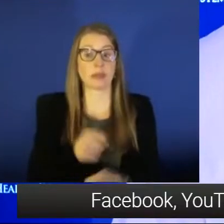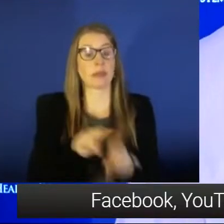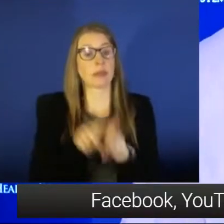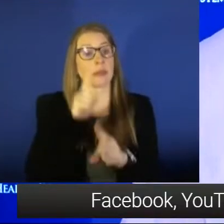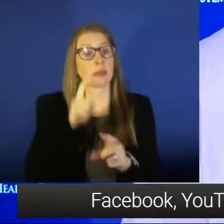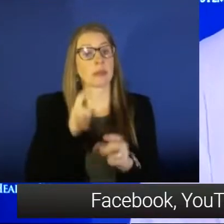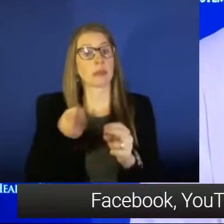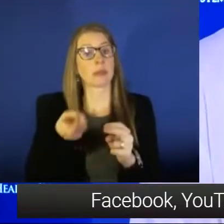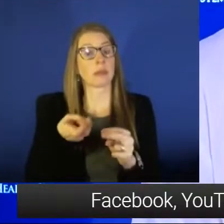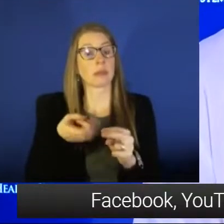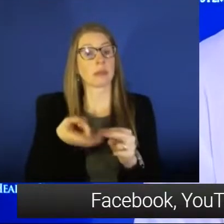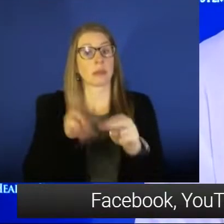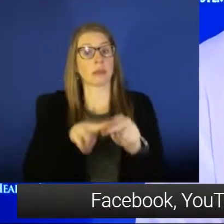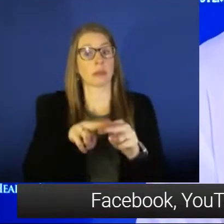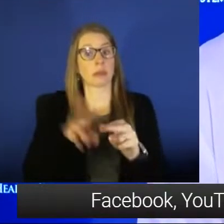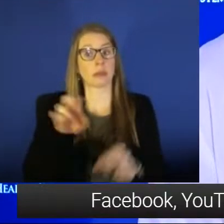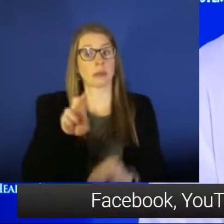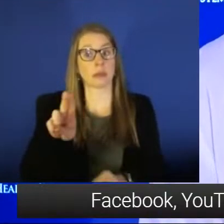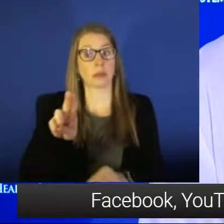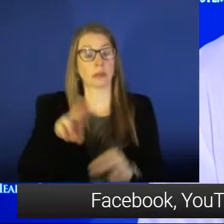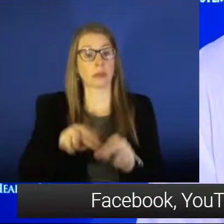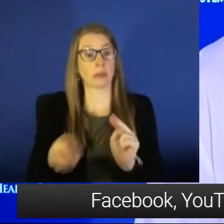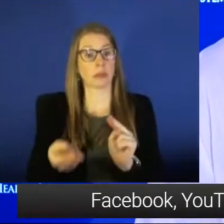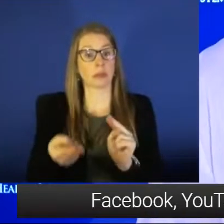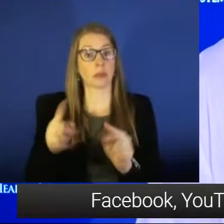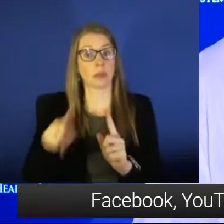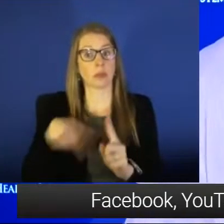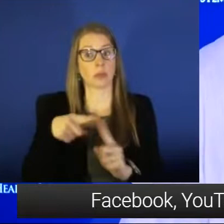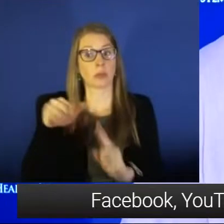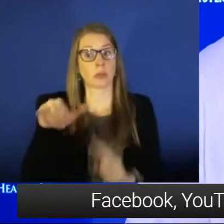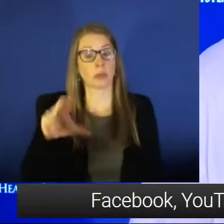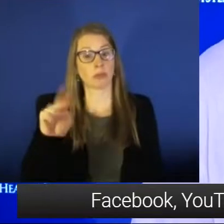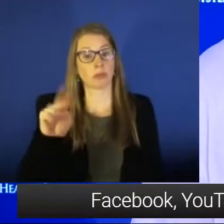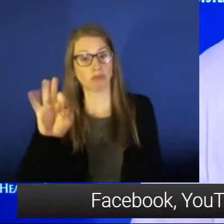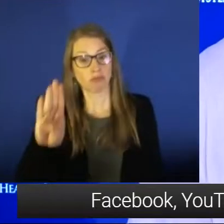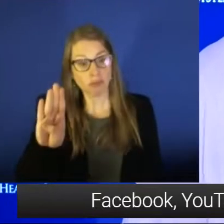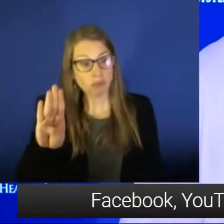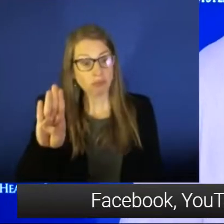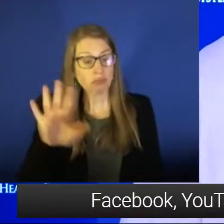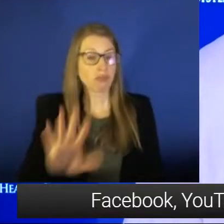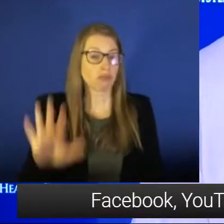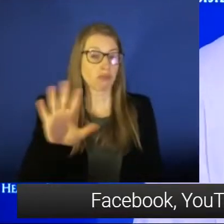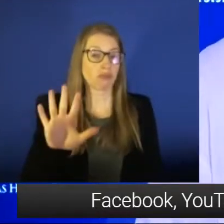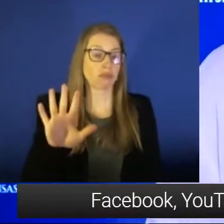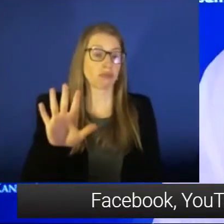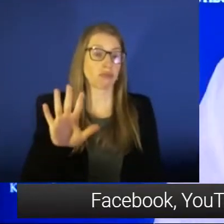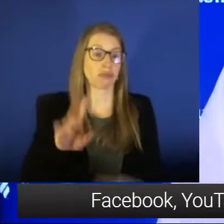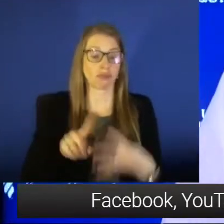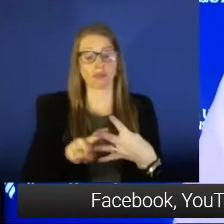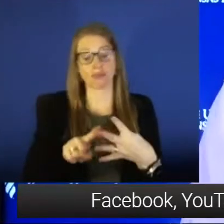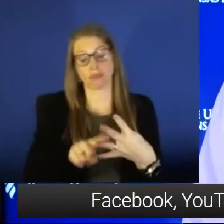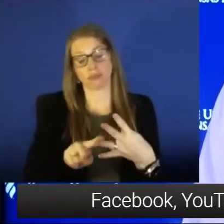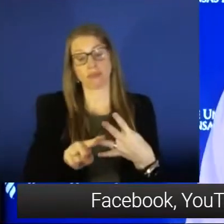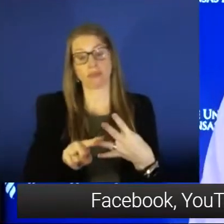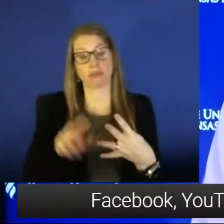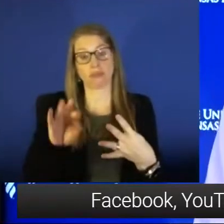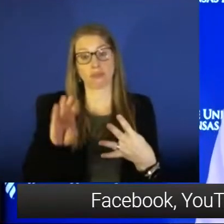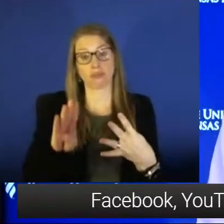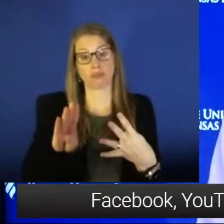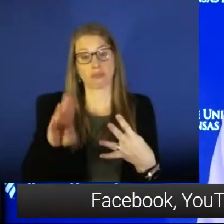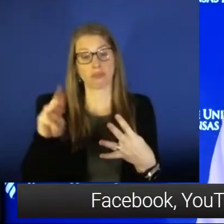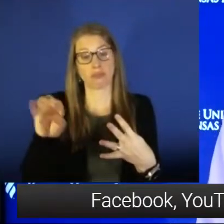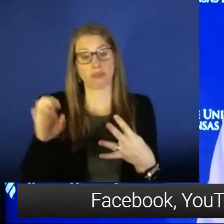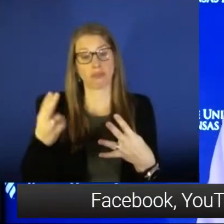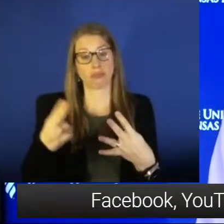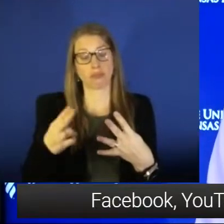It decreased in January, early February, but from mid-February to March, there was certainly an increase